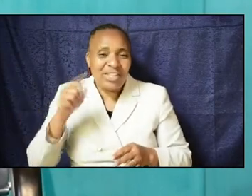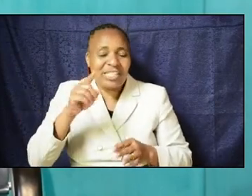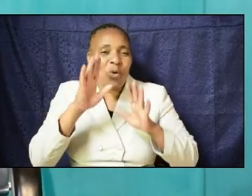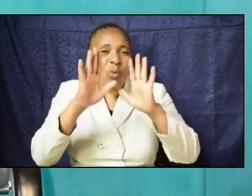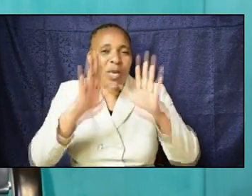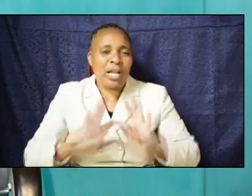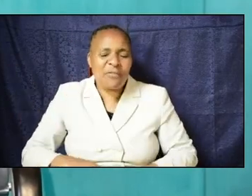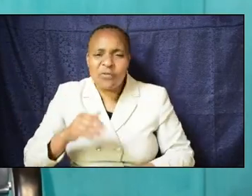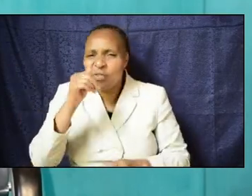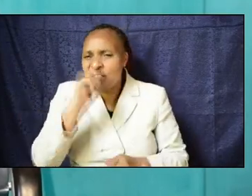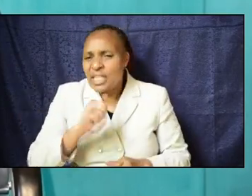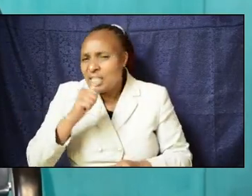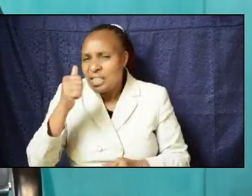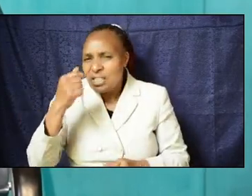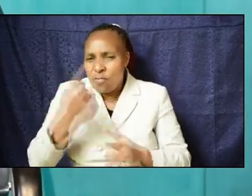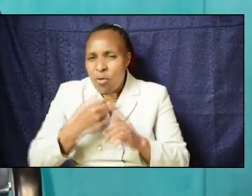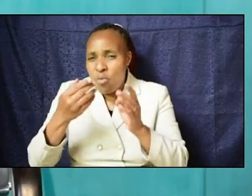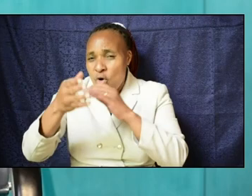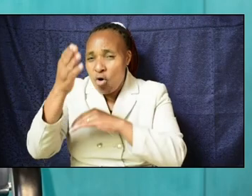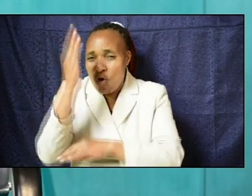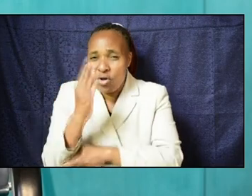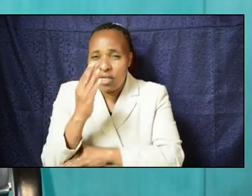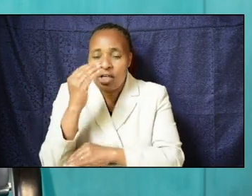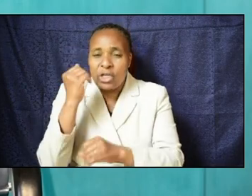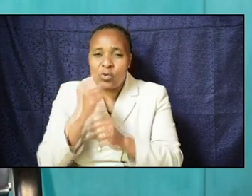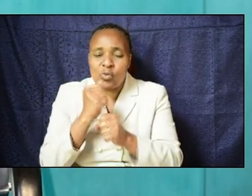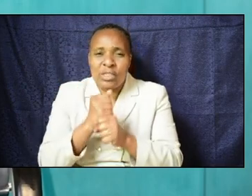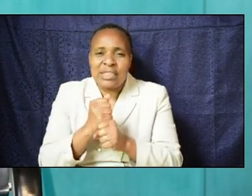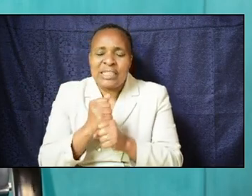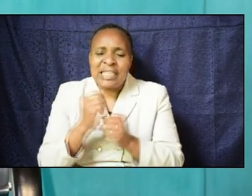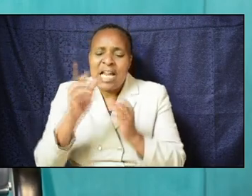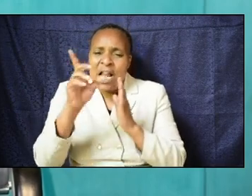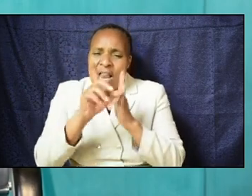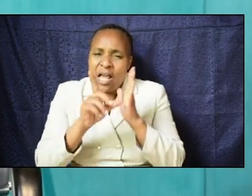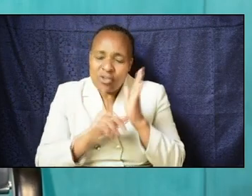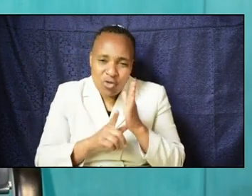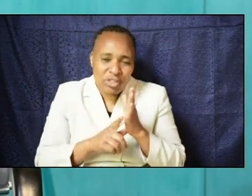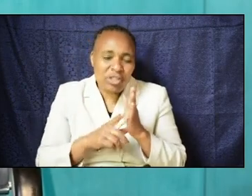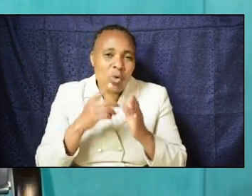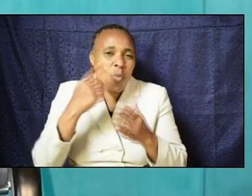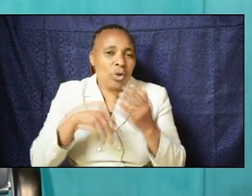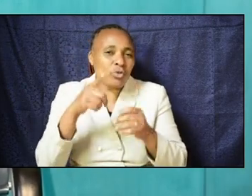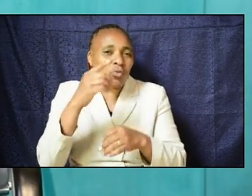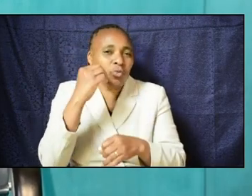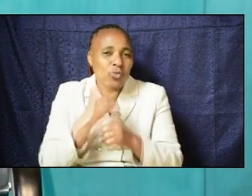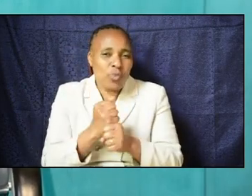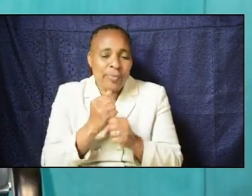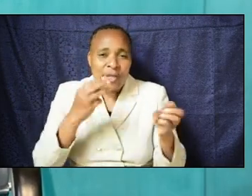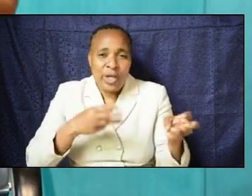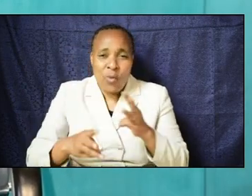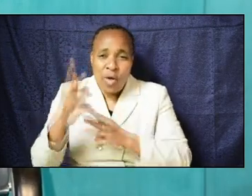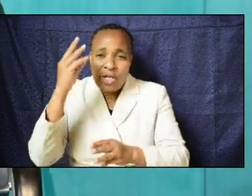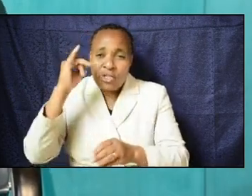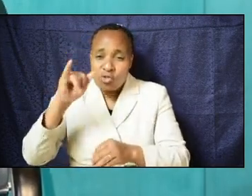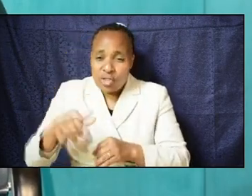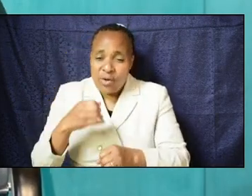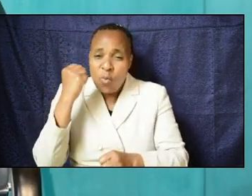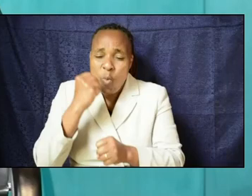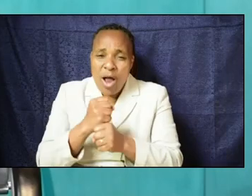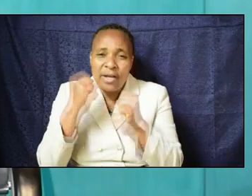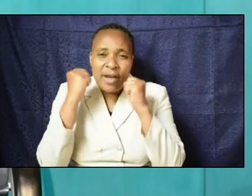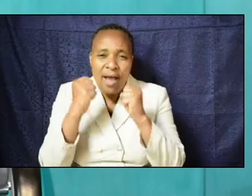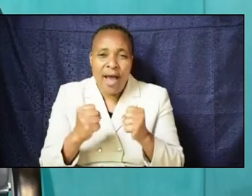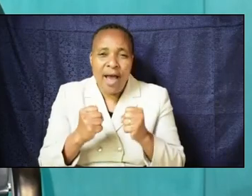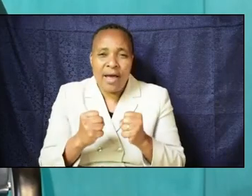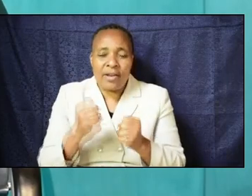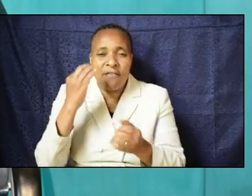wonderful secrets. And also, we learn later on in our lessons, because of what you do, the way Joseph worked so hard, and he was